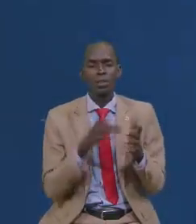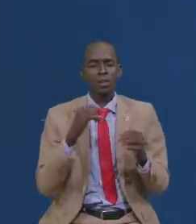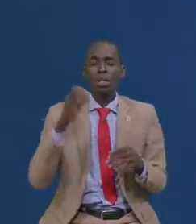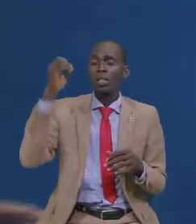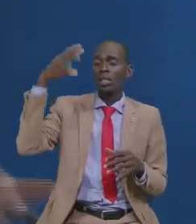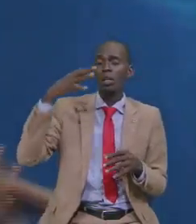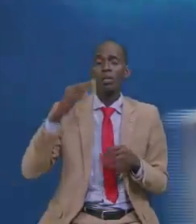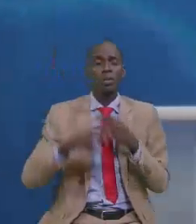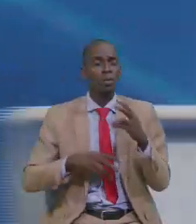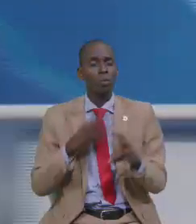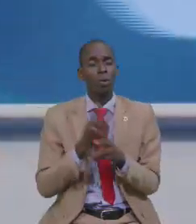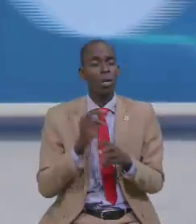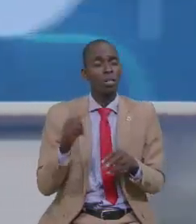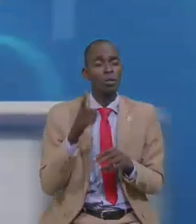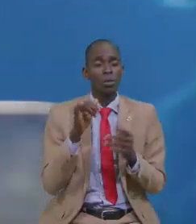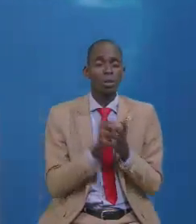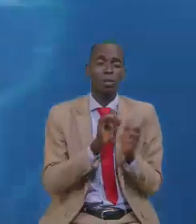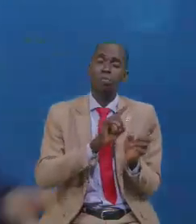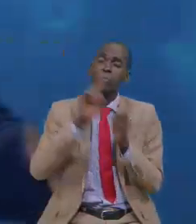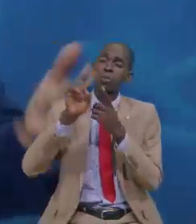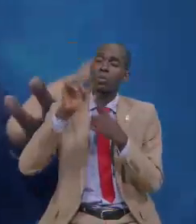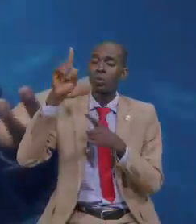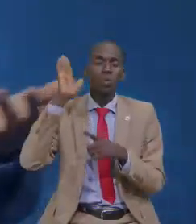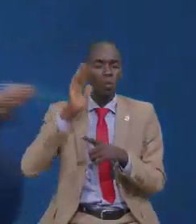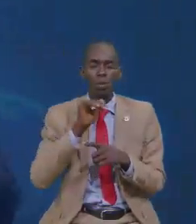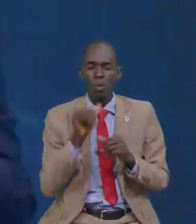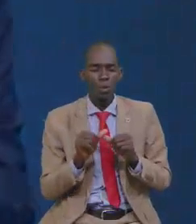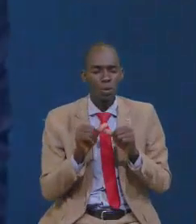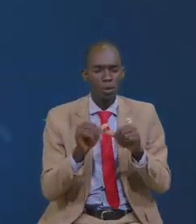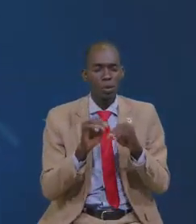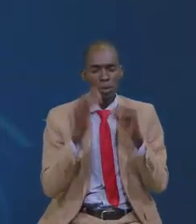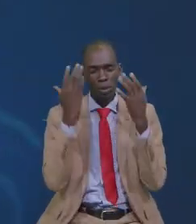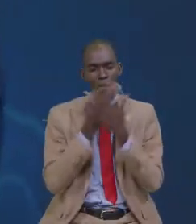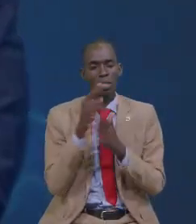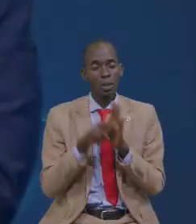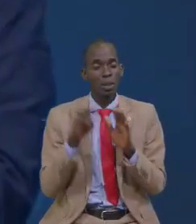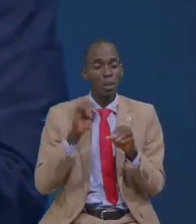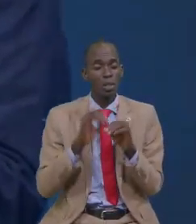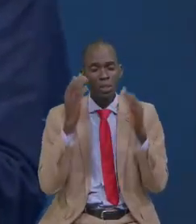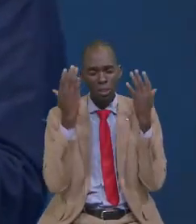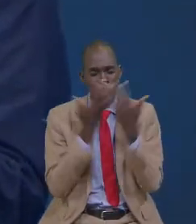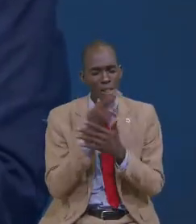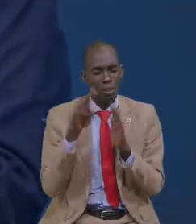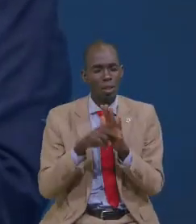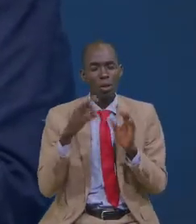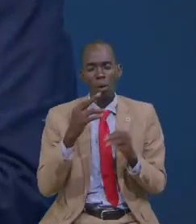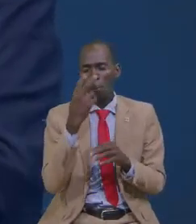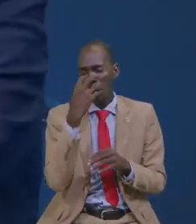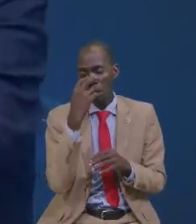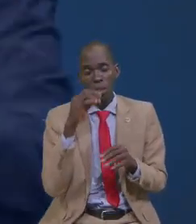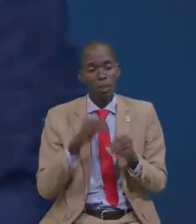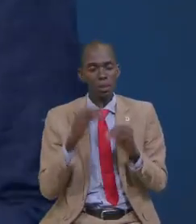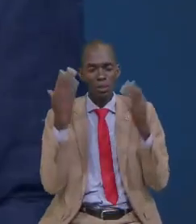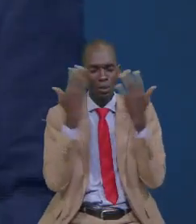to you will not continue in darkness. The darkness of blindness, the darkness of glaucoma,